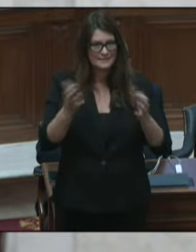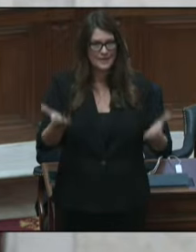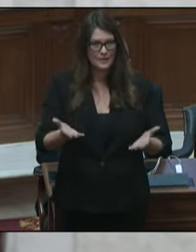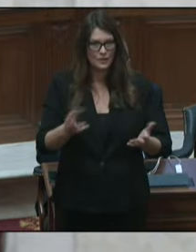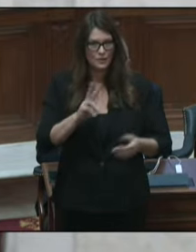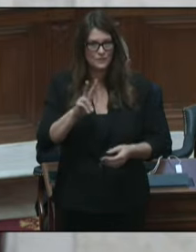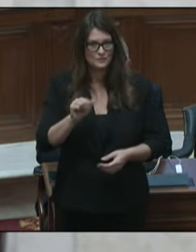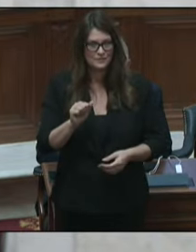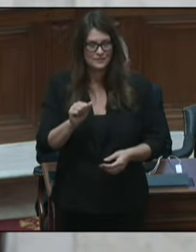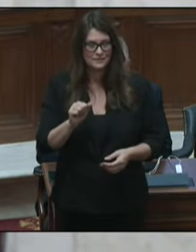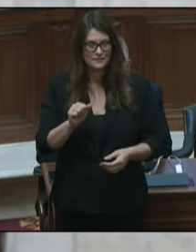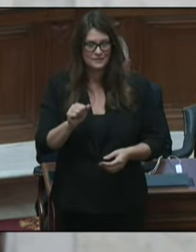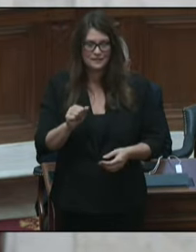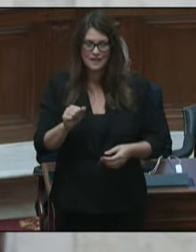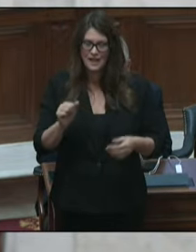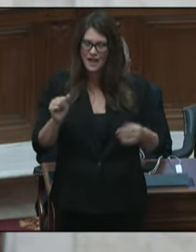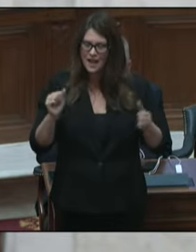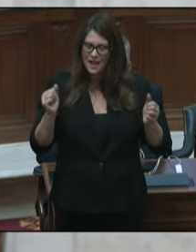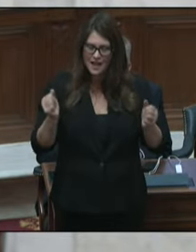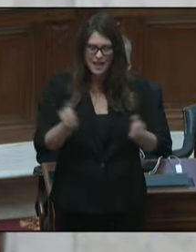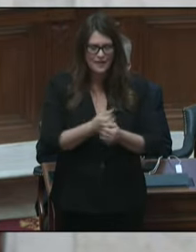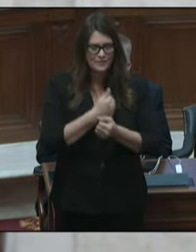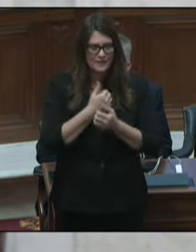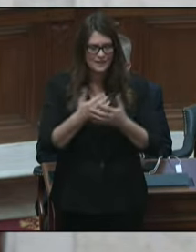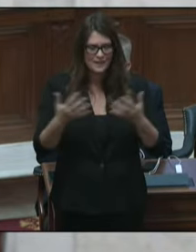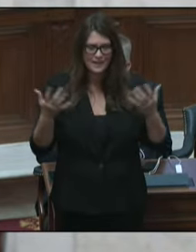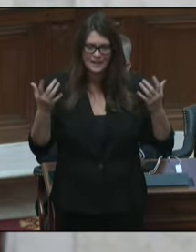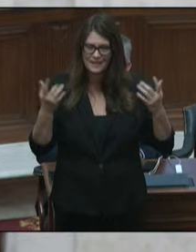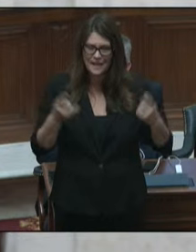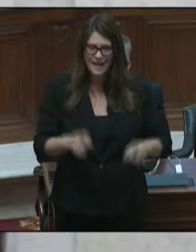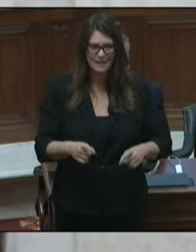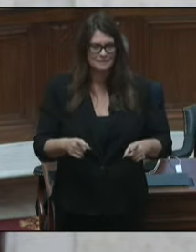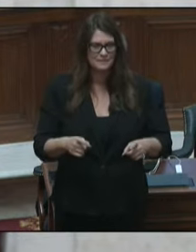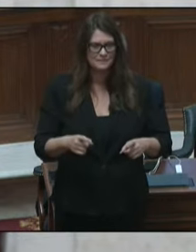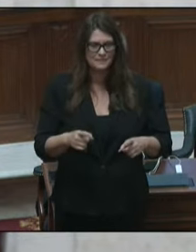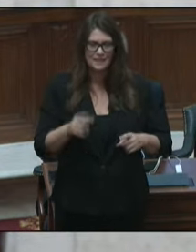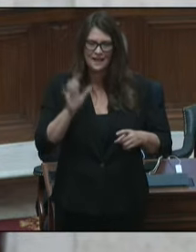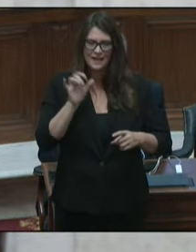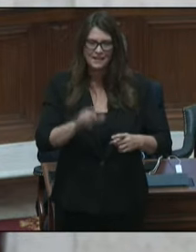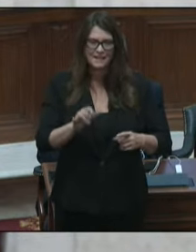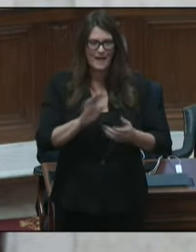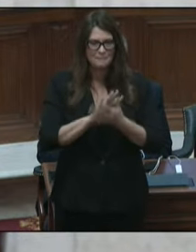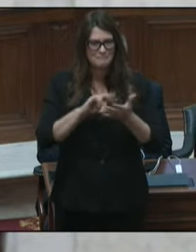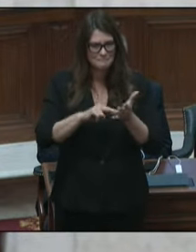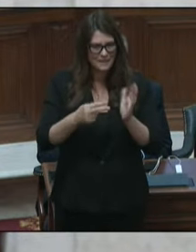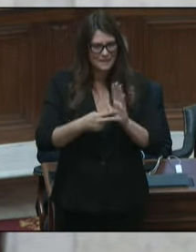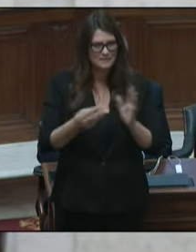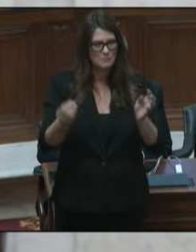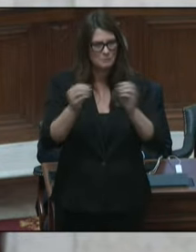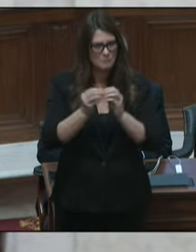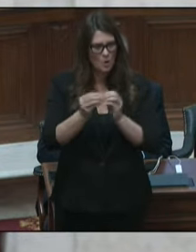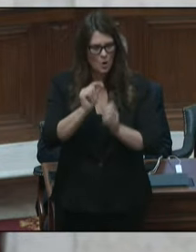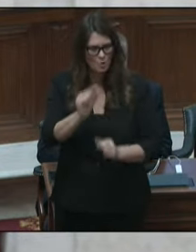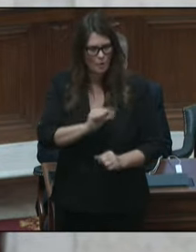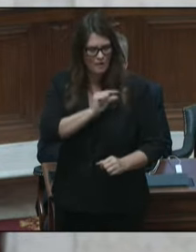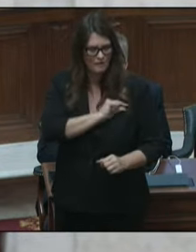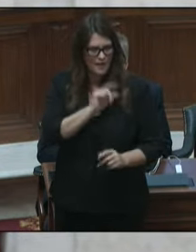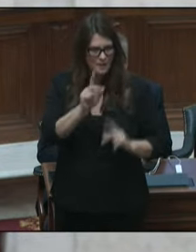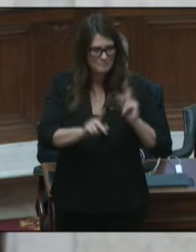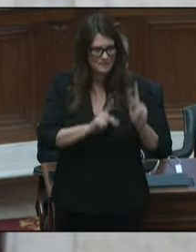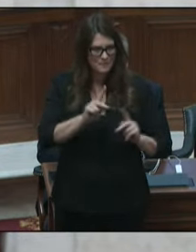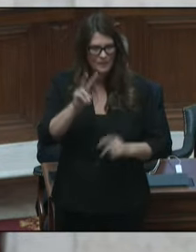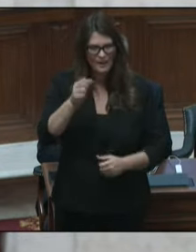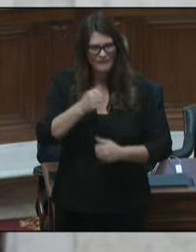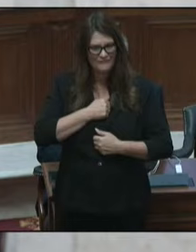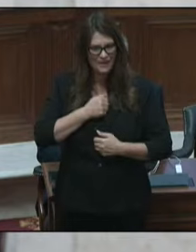through all the grapevines, it brings more and more super qualified people to us, our veterans.